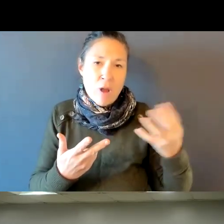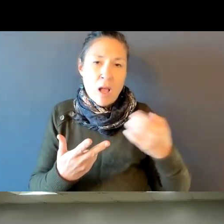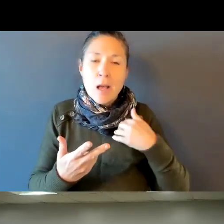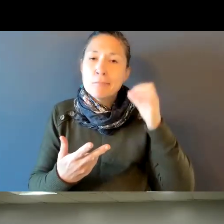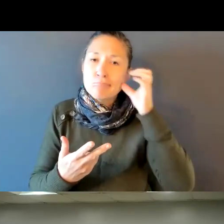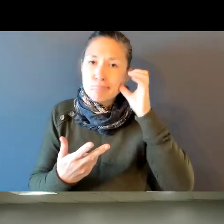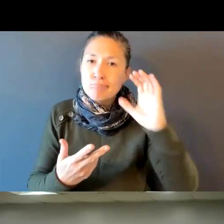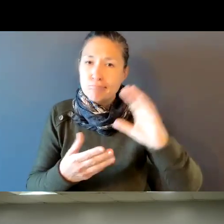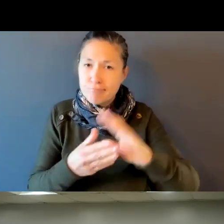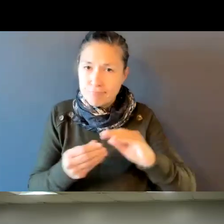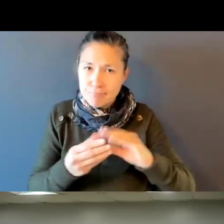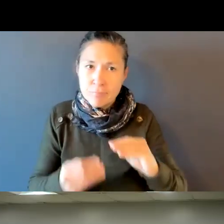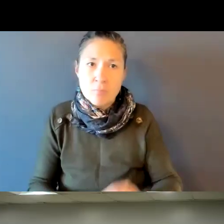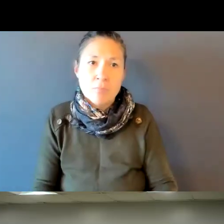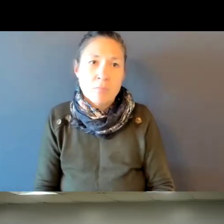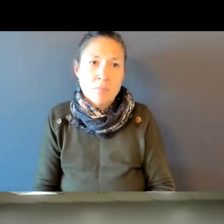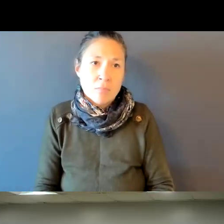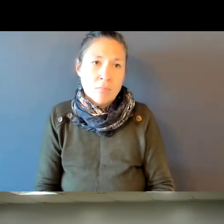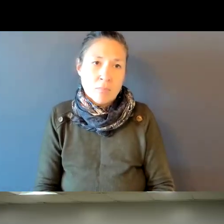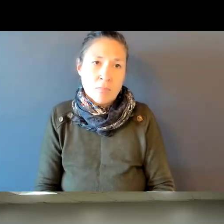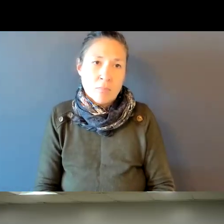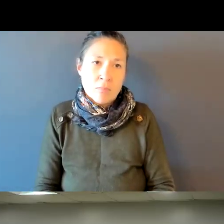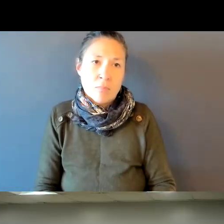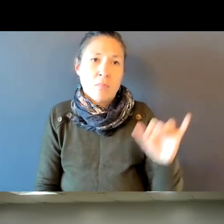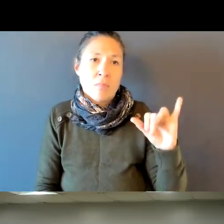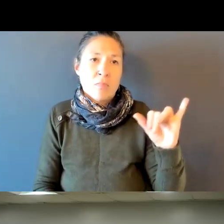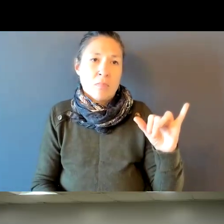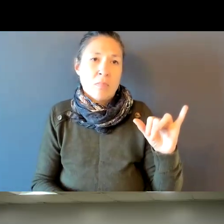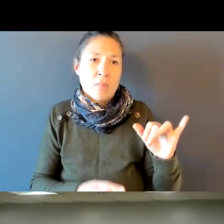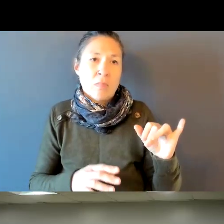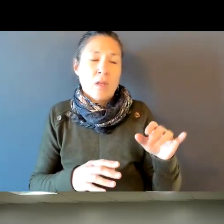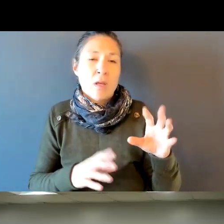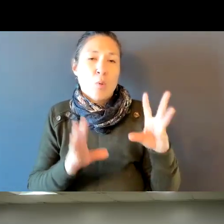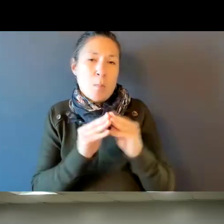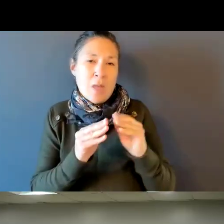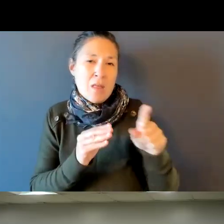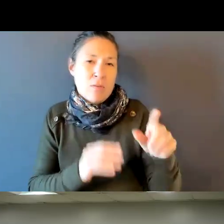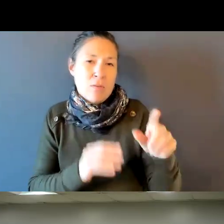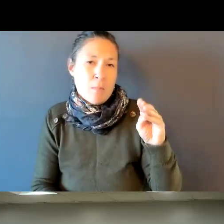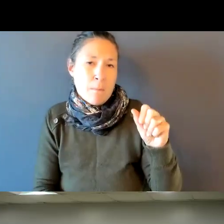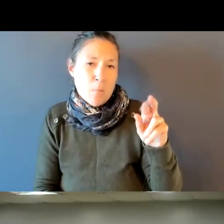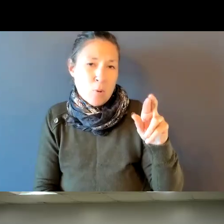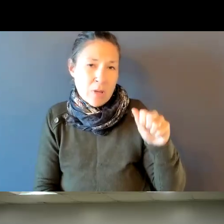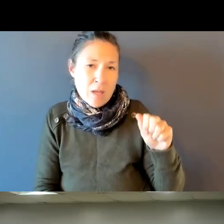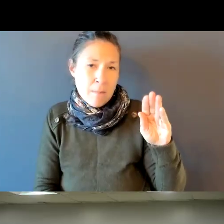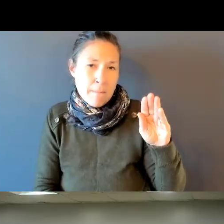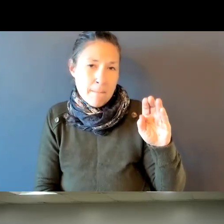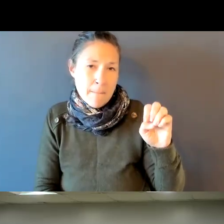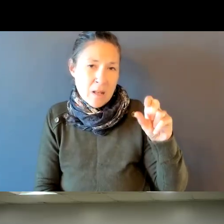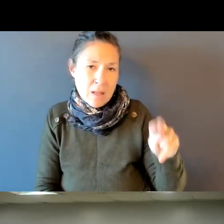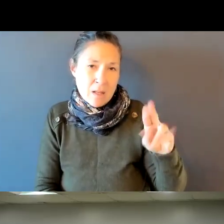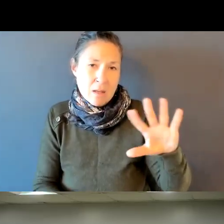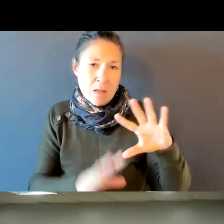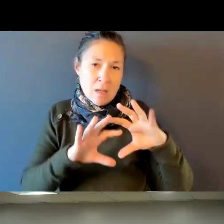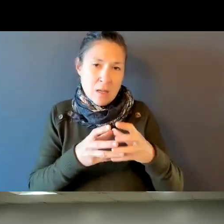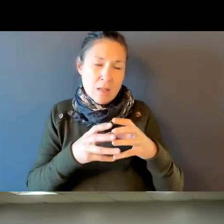in addition to meeting with Maria Belen's team, I think, as y'all know,